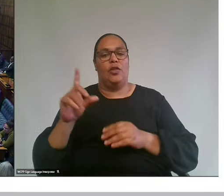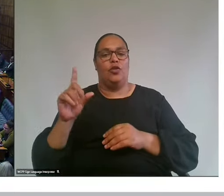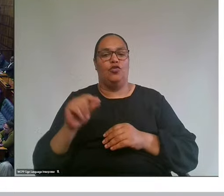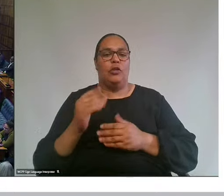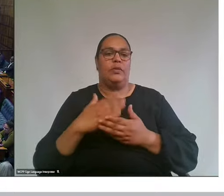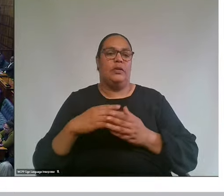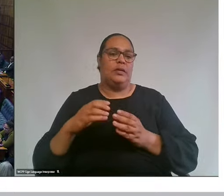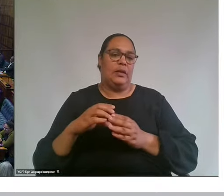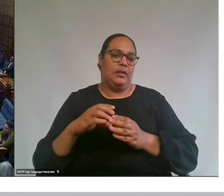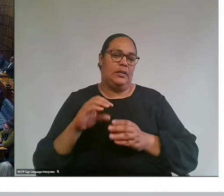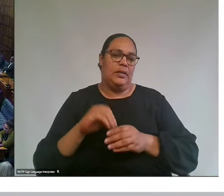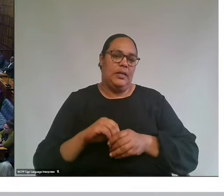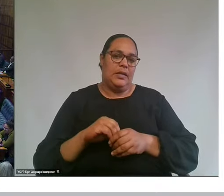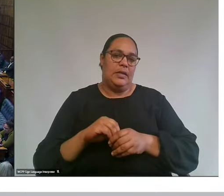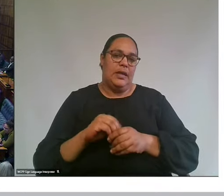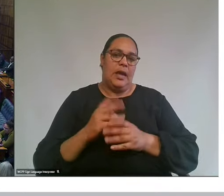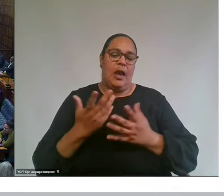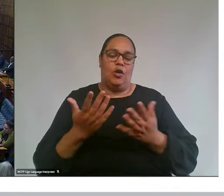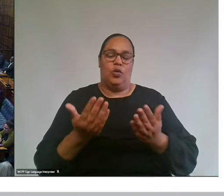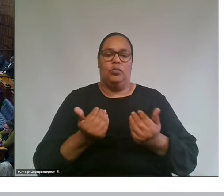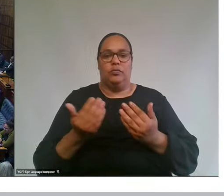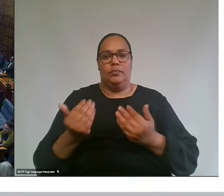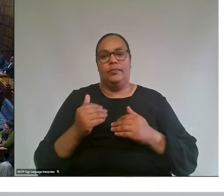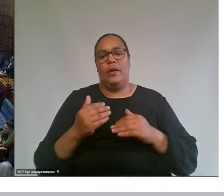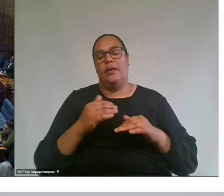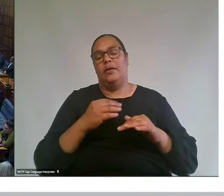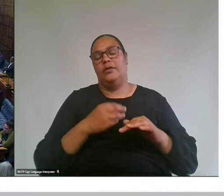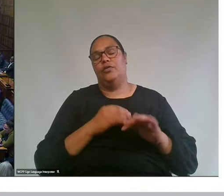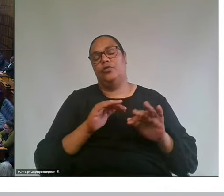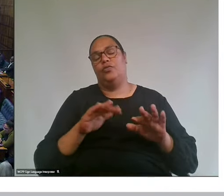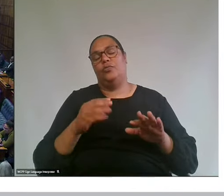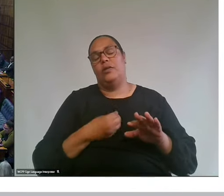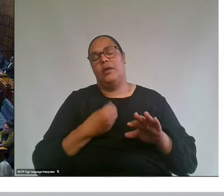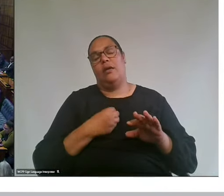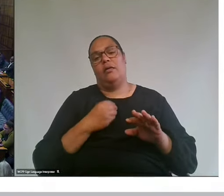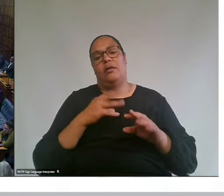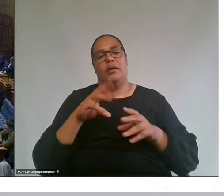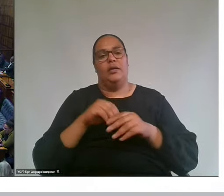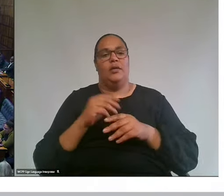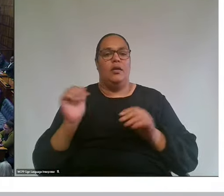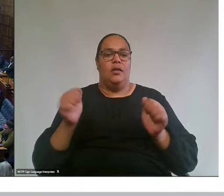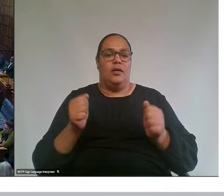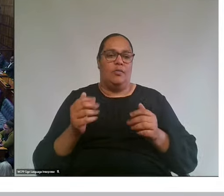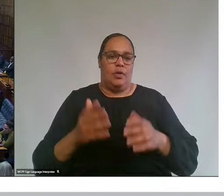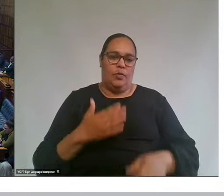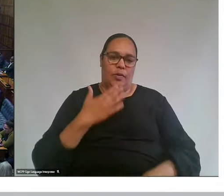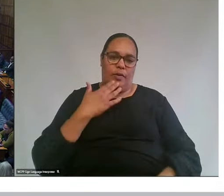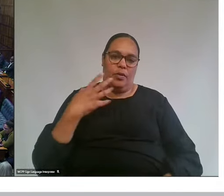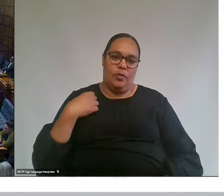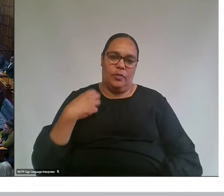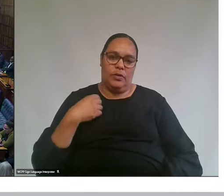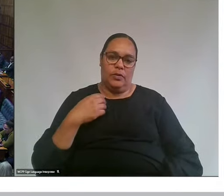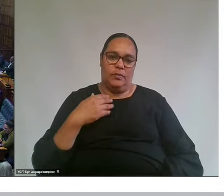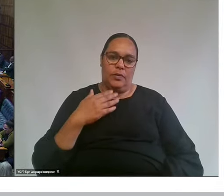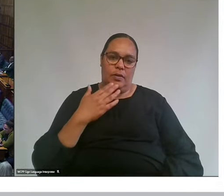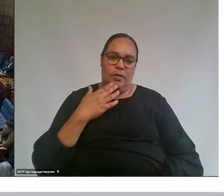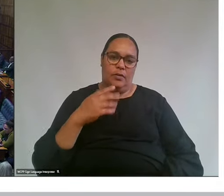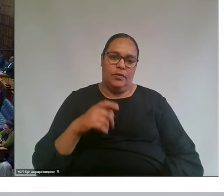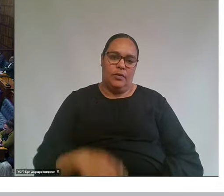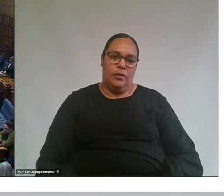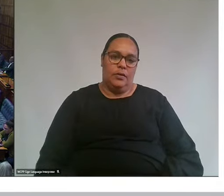sectors in absorbing young kids uh in employment thank you uh Minister and